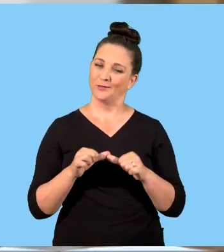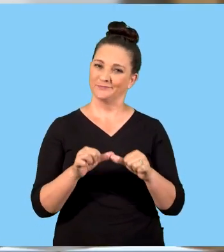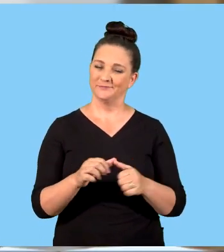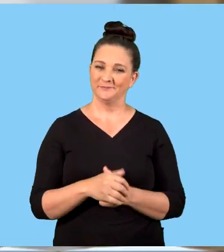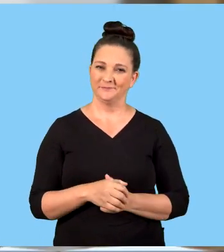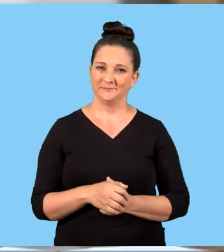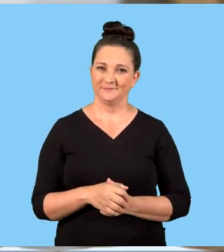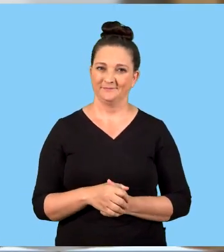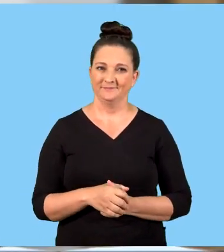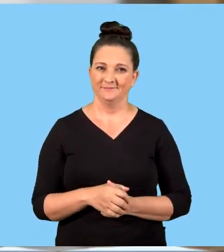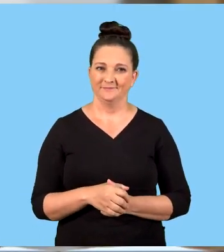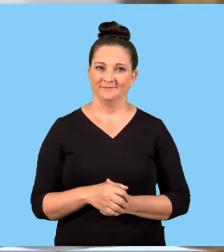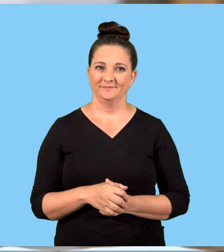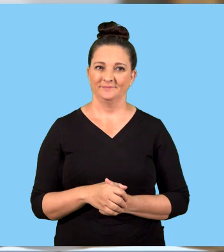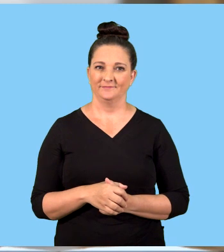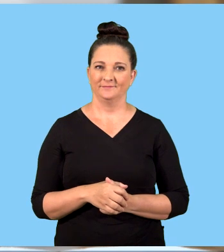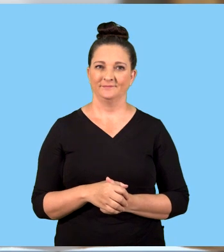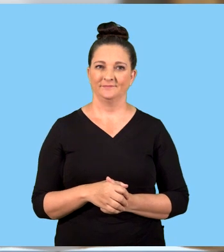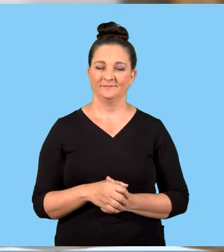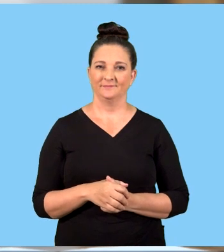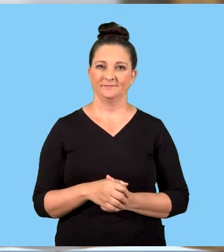Right, let's carry on.